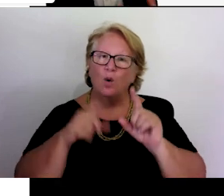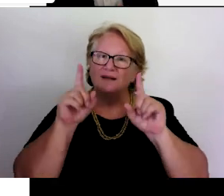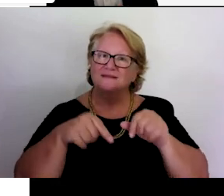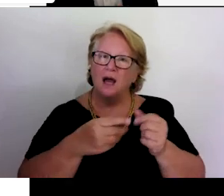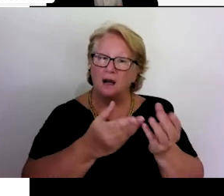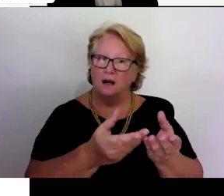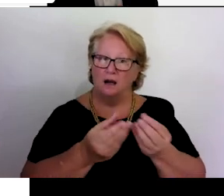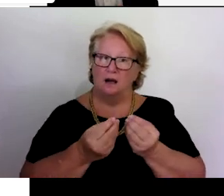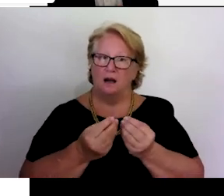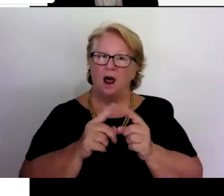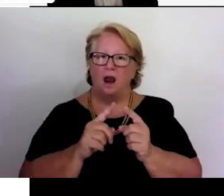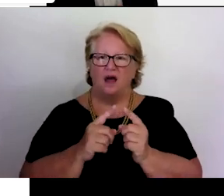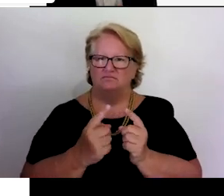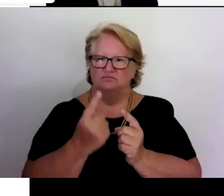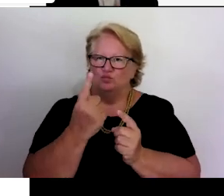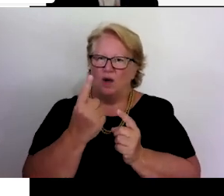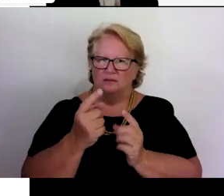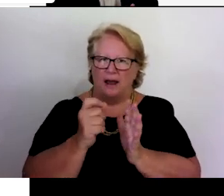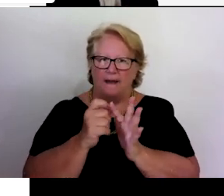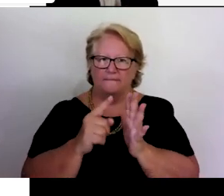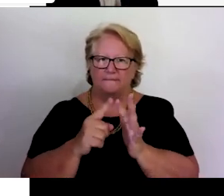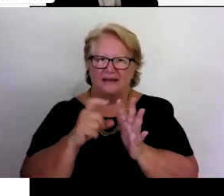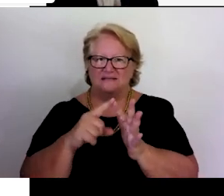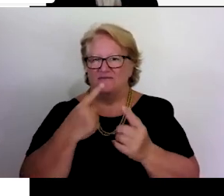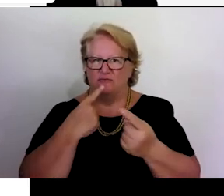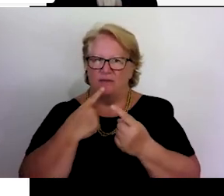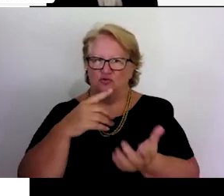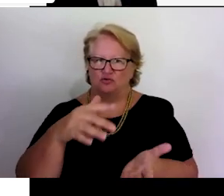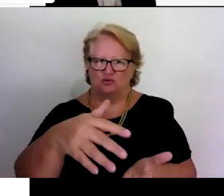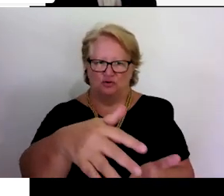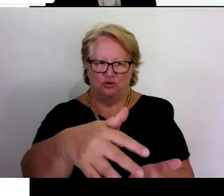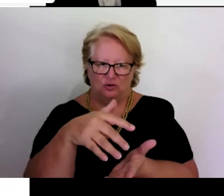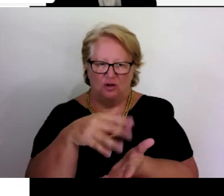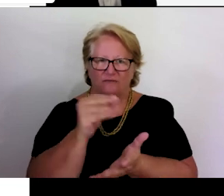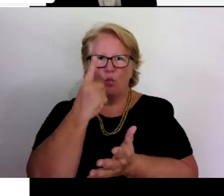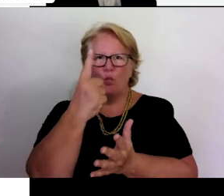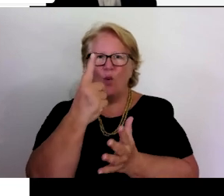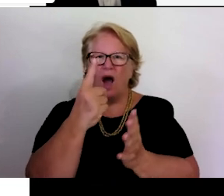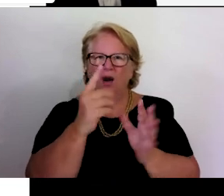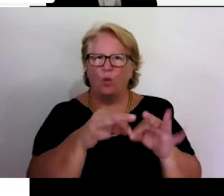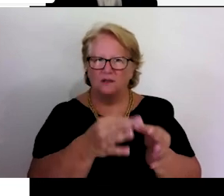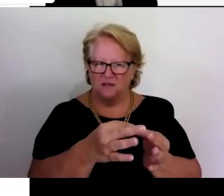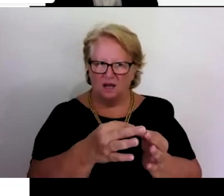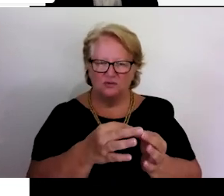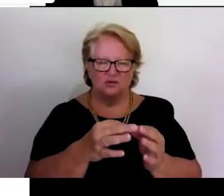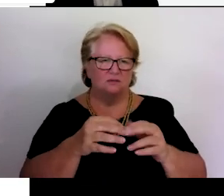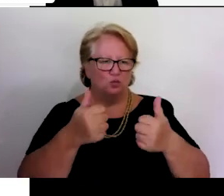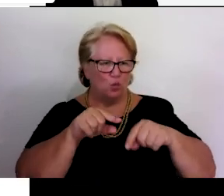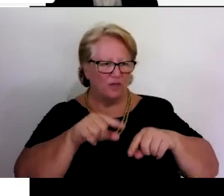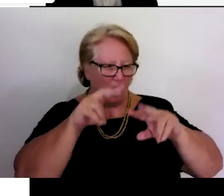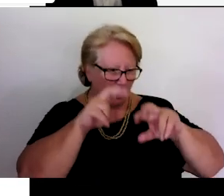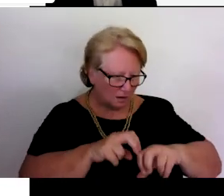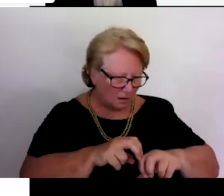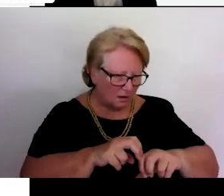shaped a single data set. So we were collecting information from one agency and able to look at that. We then